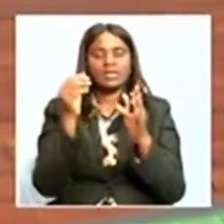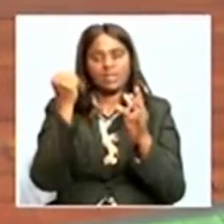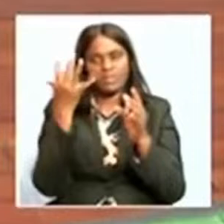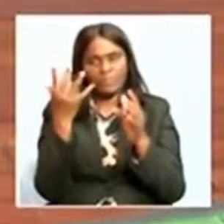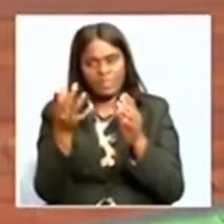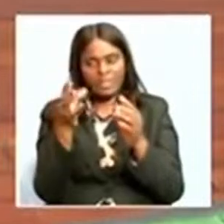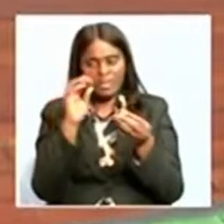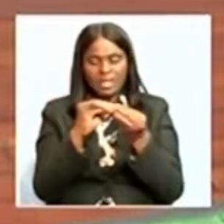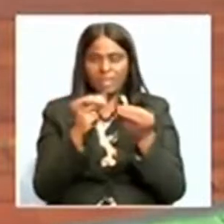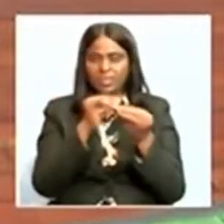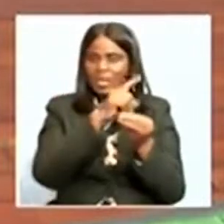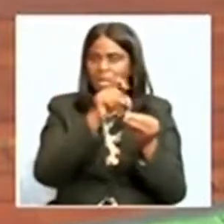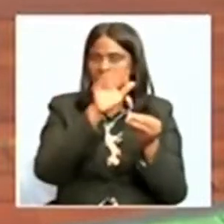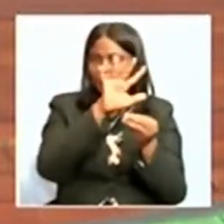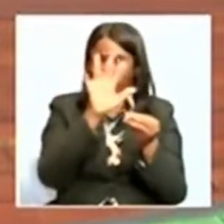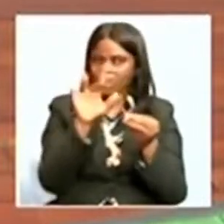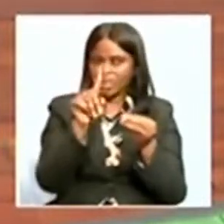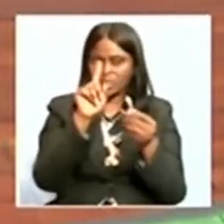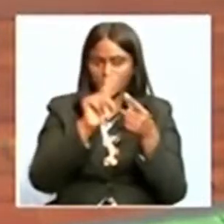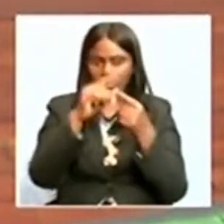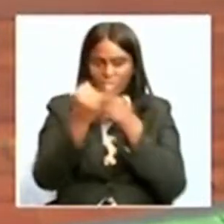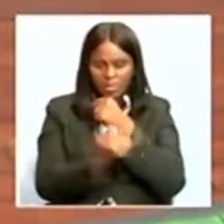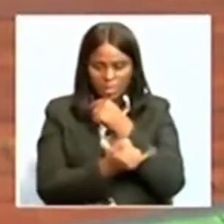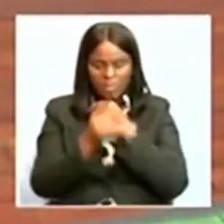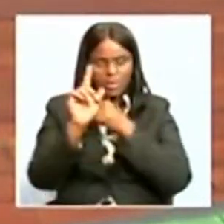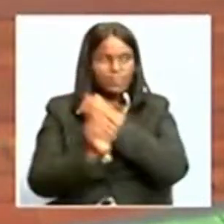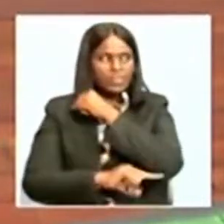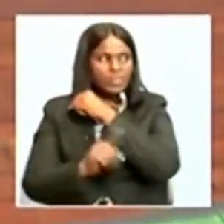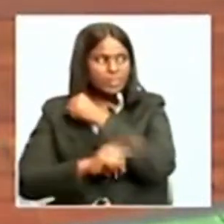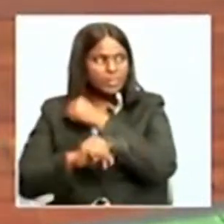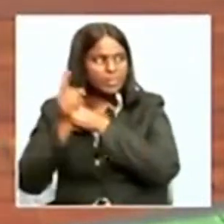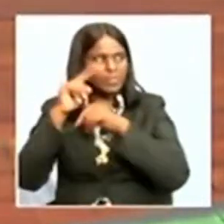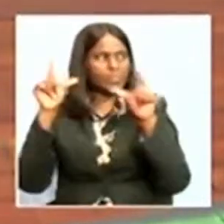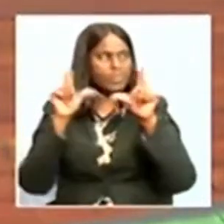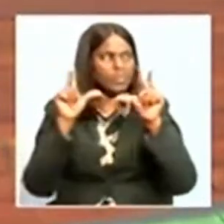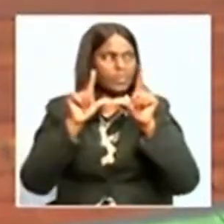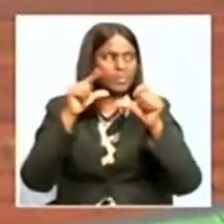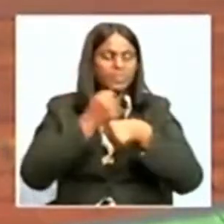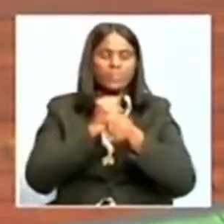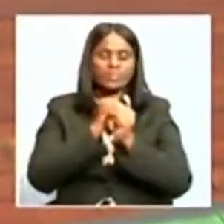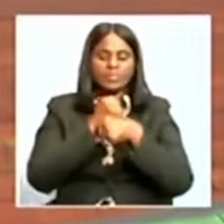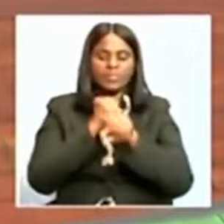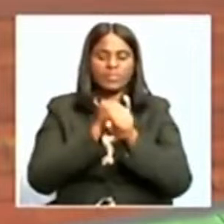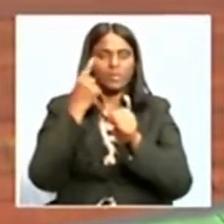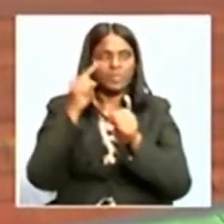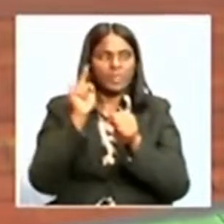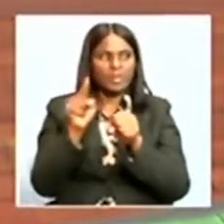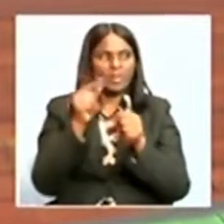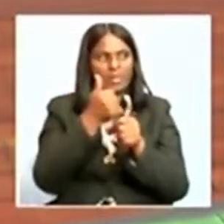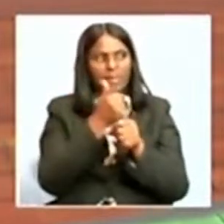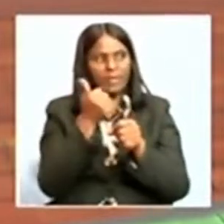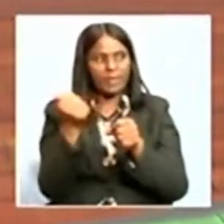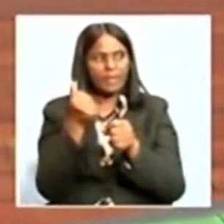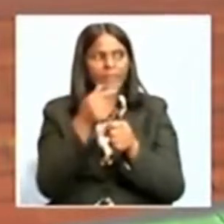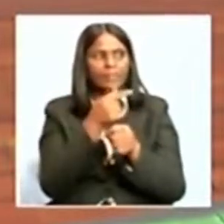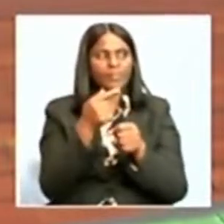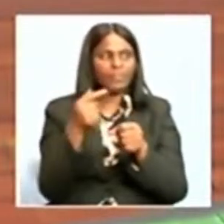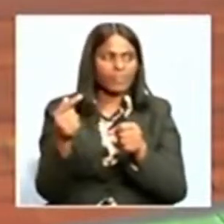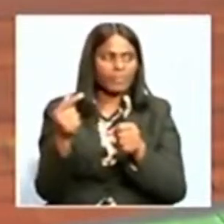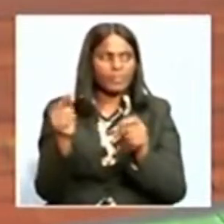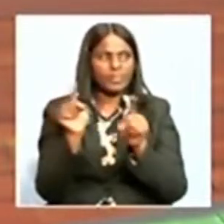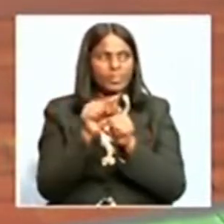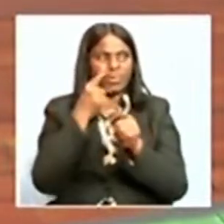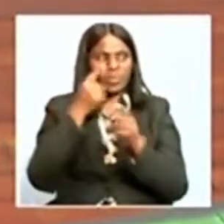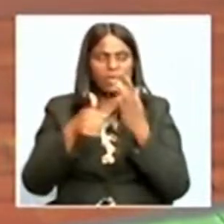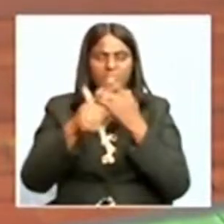amends Section 155 so as to introduce penalties for licensed manufacturers of excisable goods who